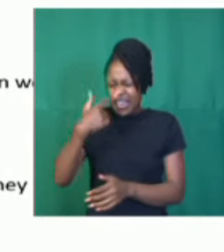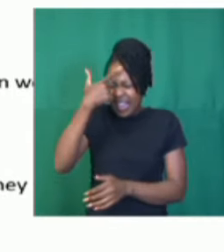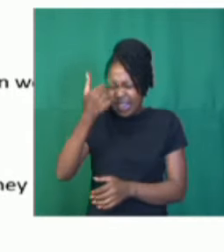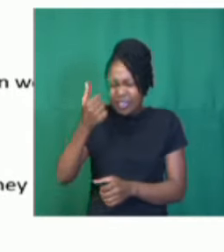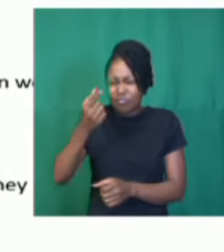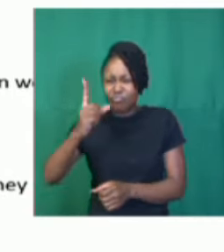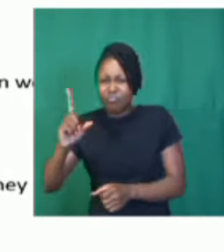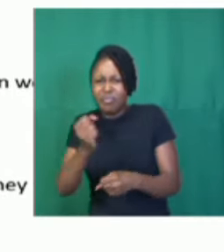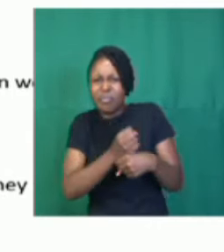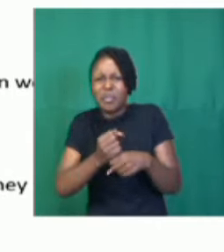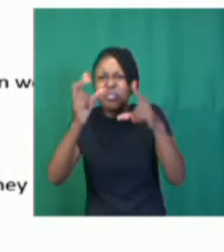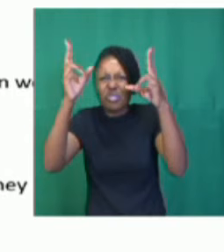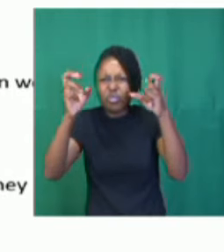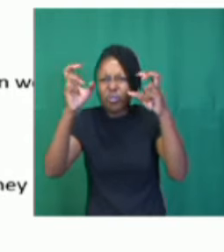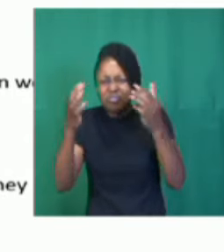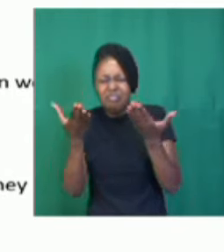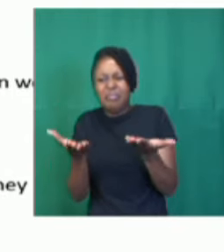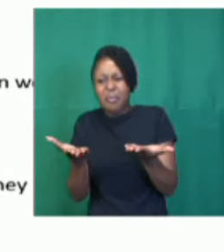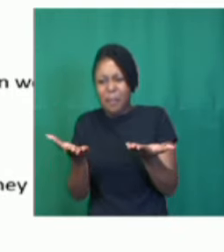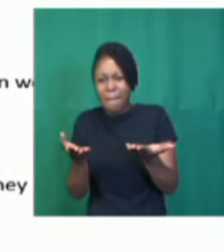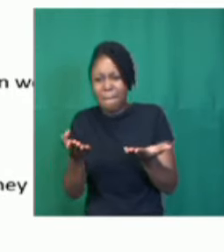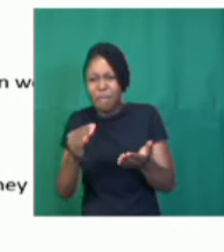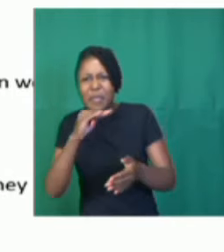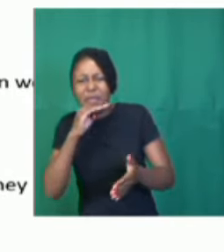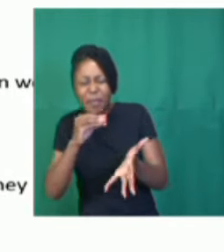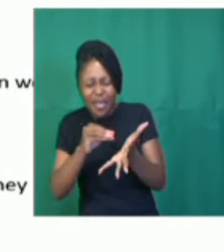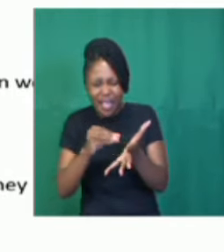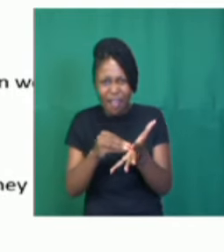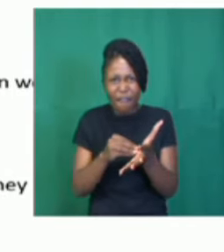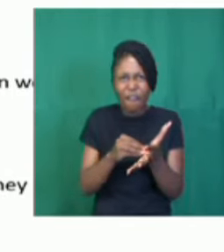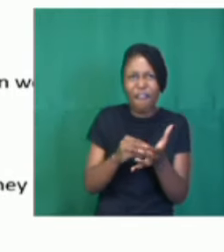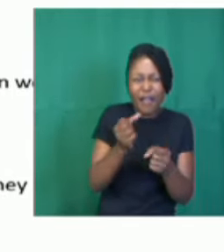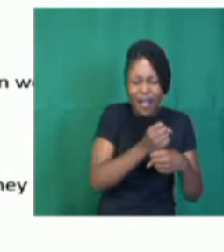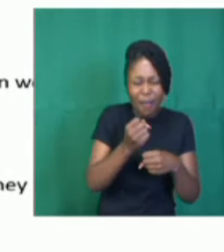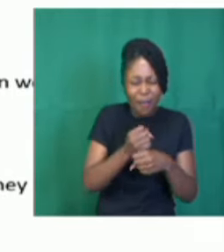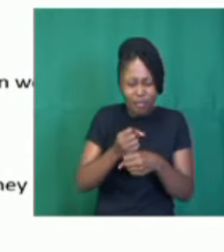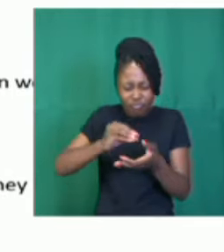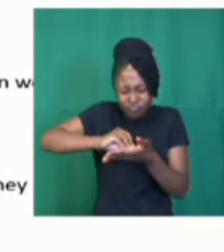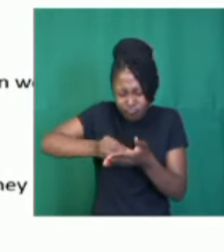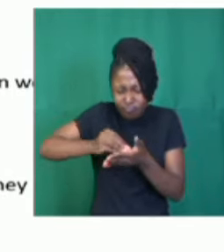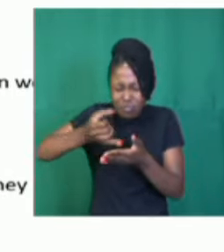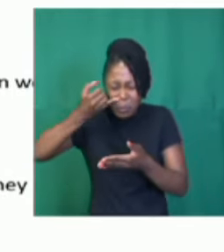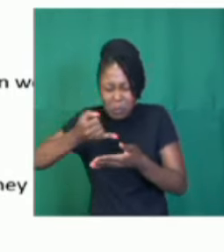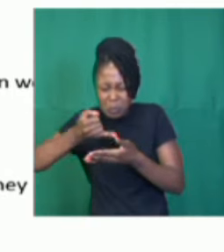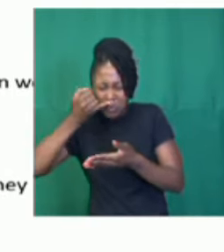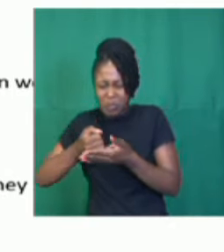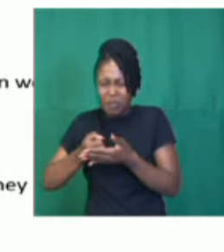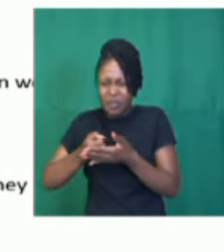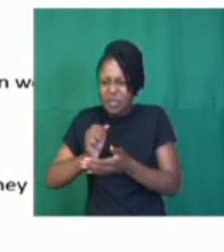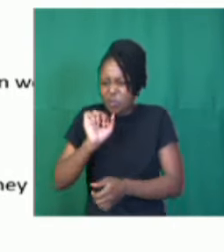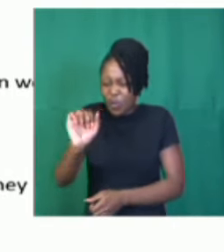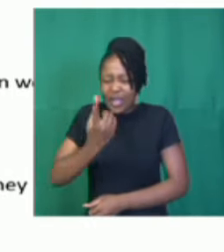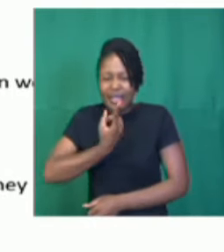we interact with our books, you may find that there is an article about maybe drug abuse. What information do you have about drug